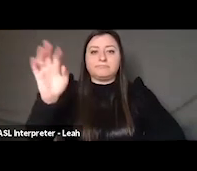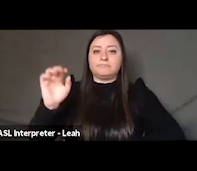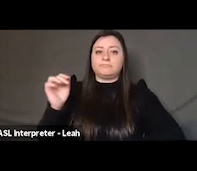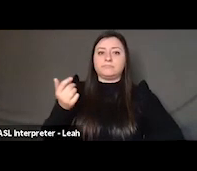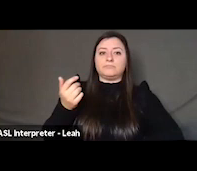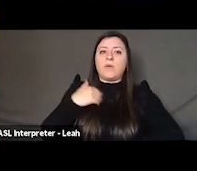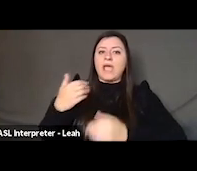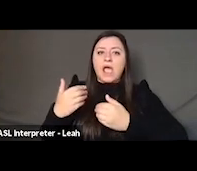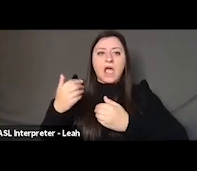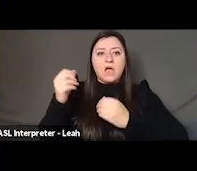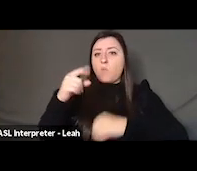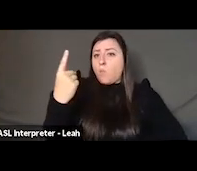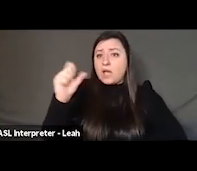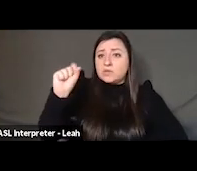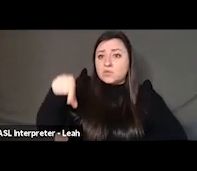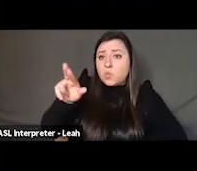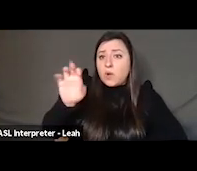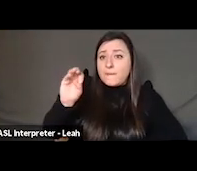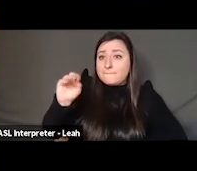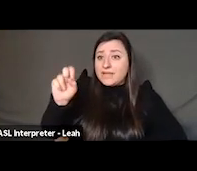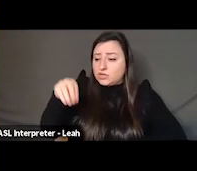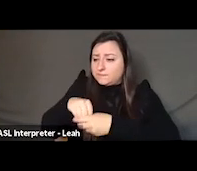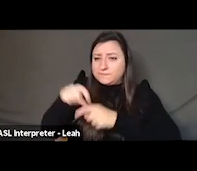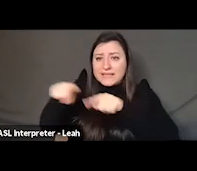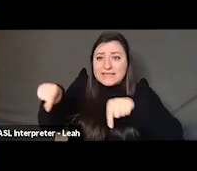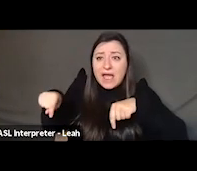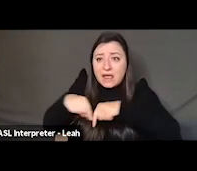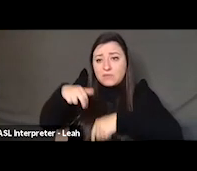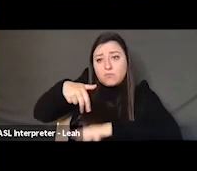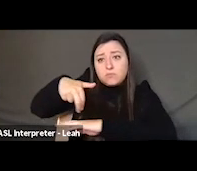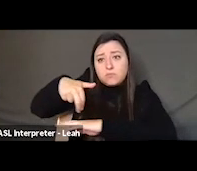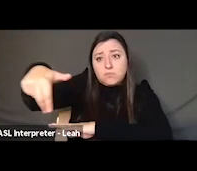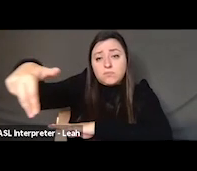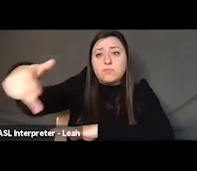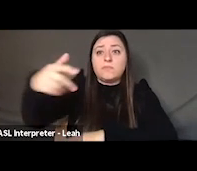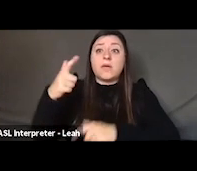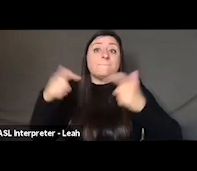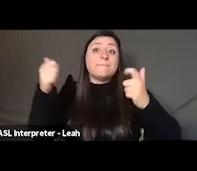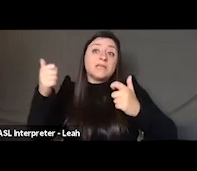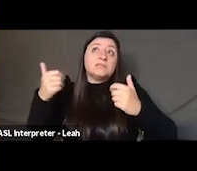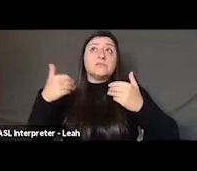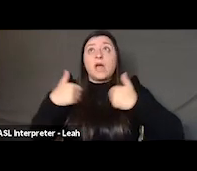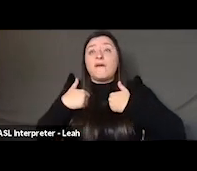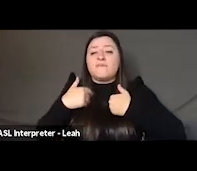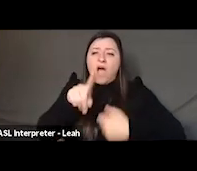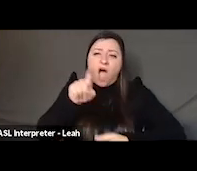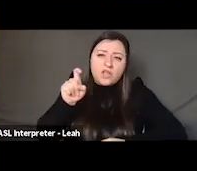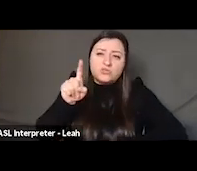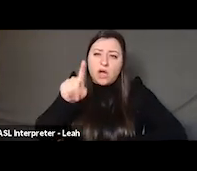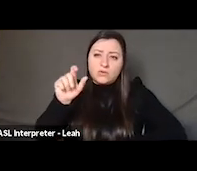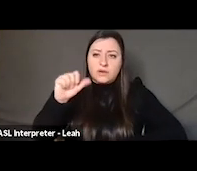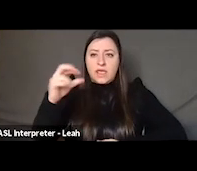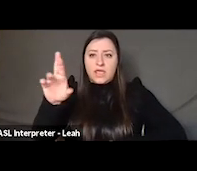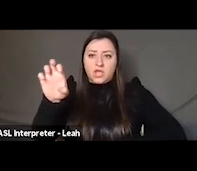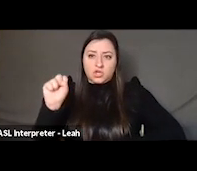in sidewalks, and the largest ones are hundreds of acres, and those are in Japan and Brazil and